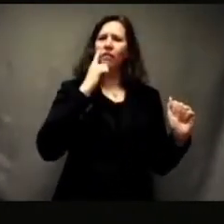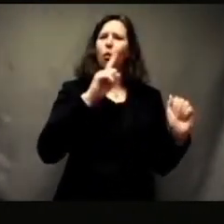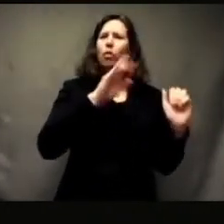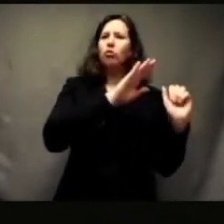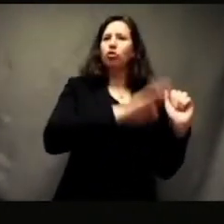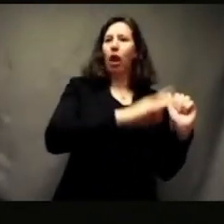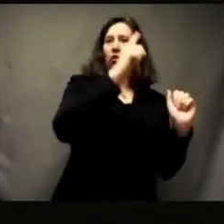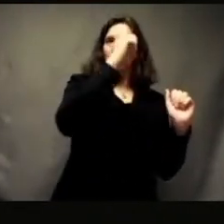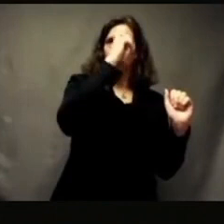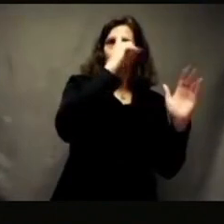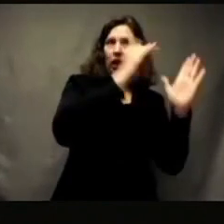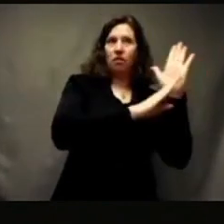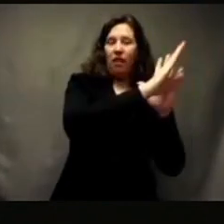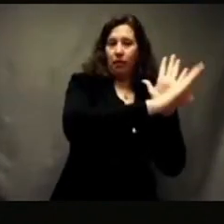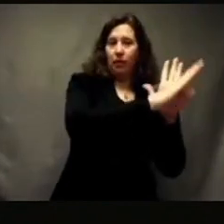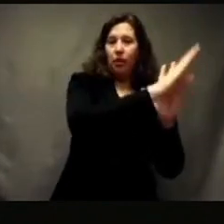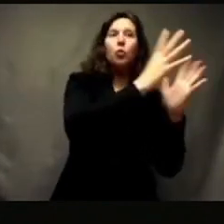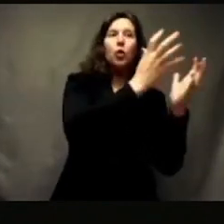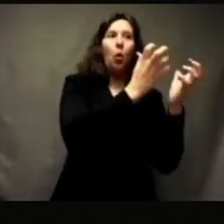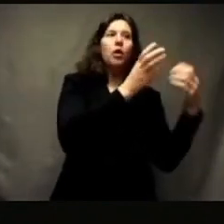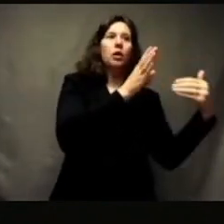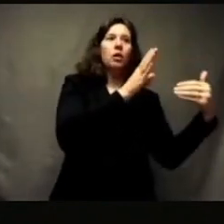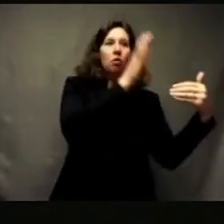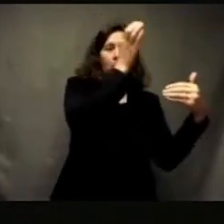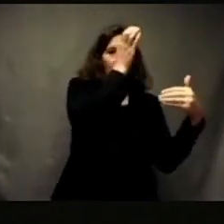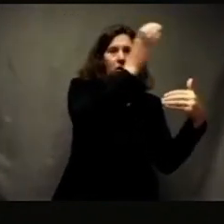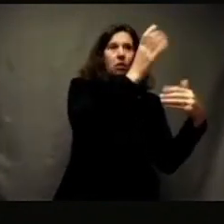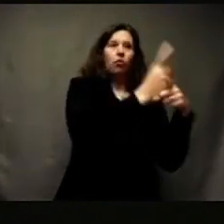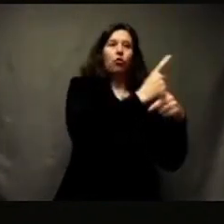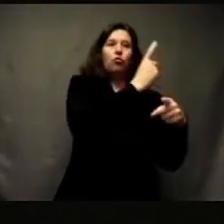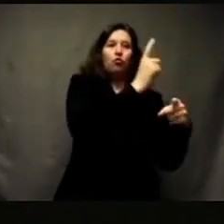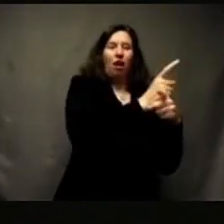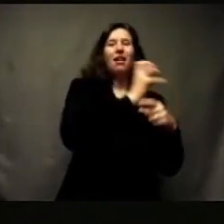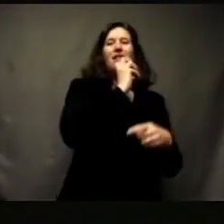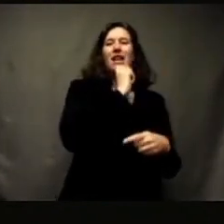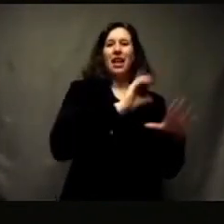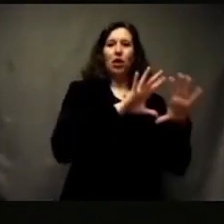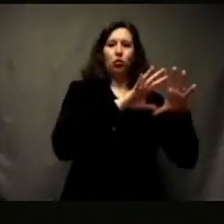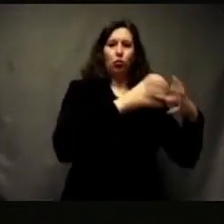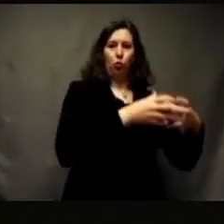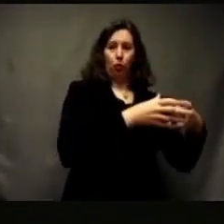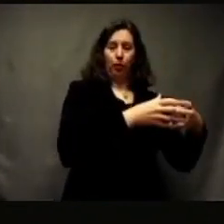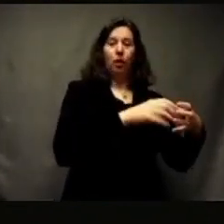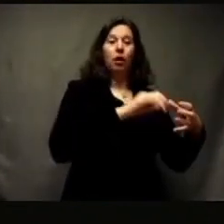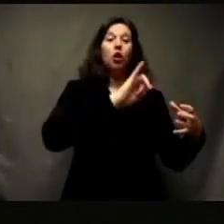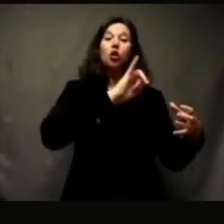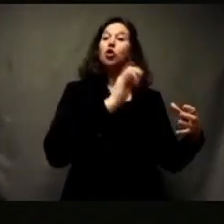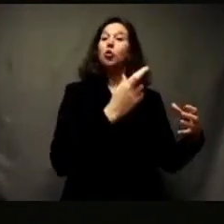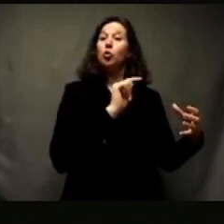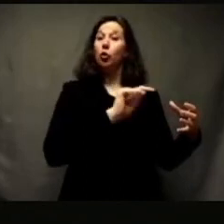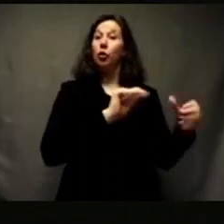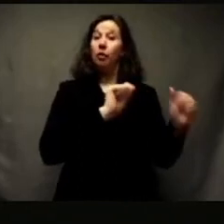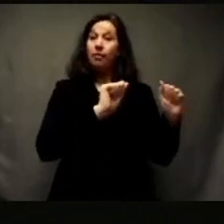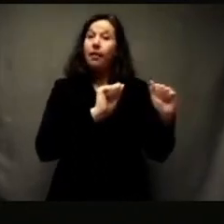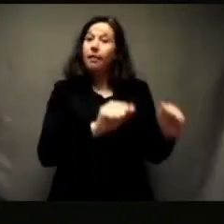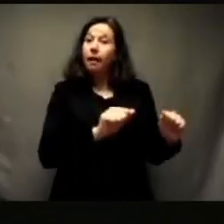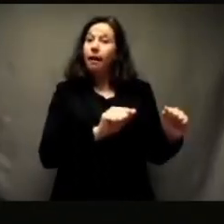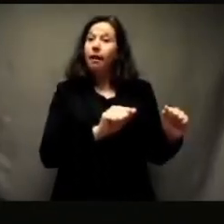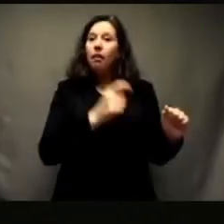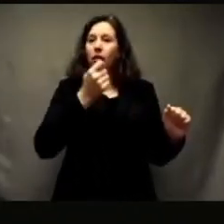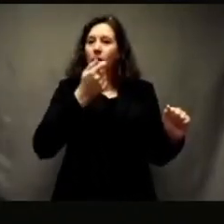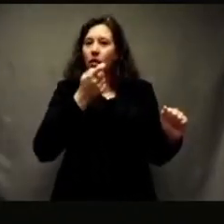we scaled the concepts for the right age groups. And so with Scratch Junior, they can do a little